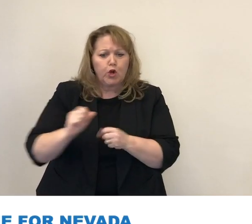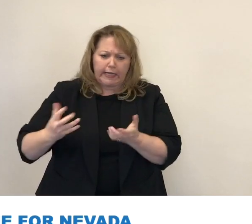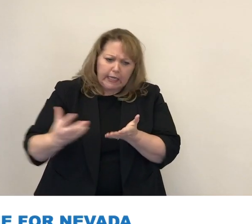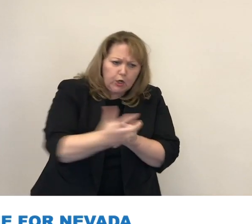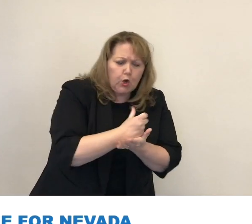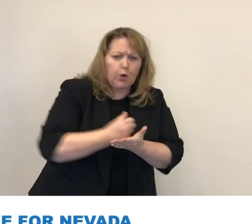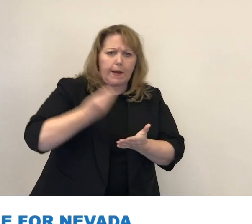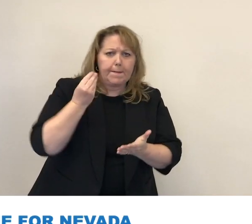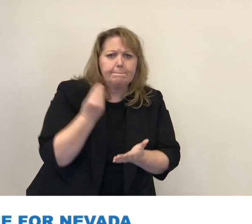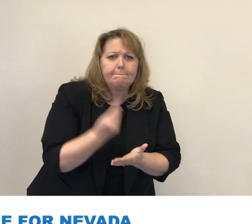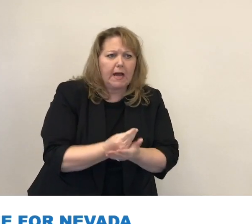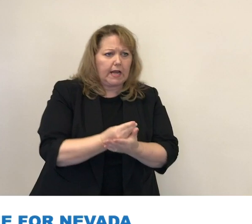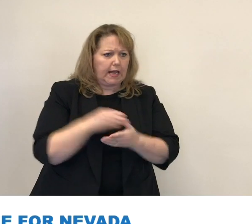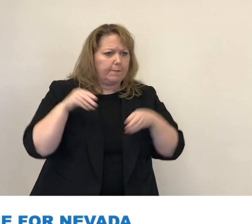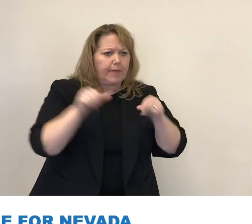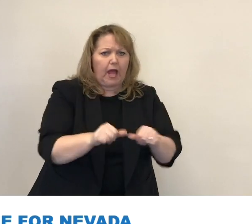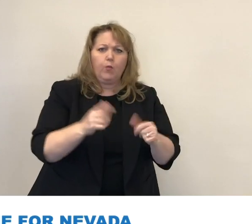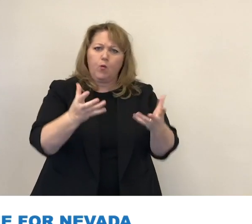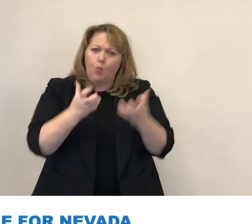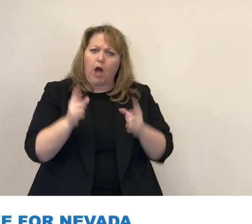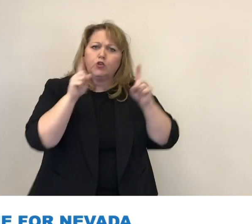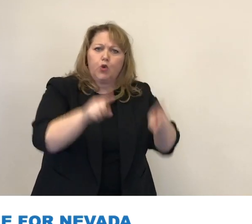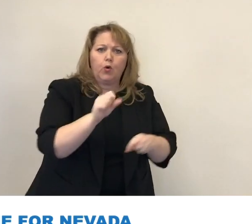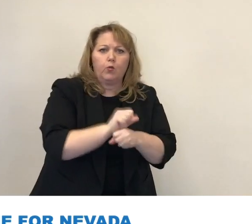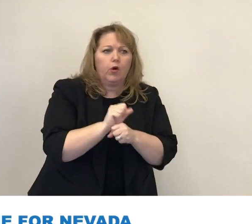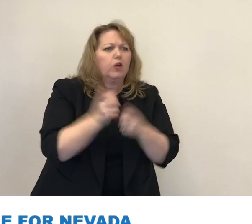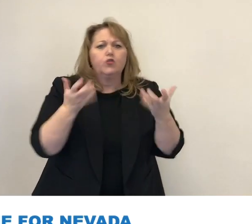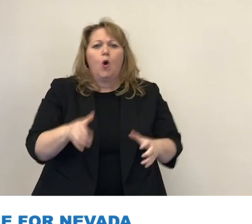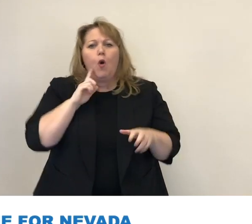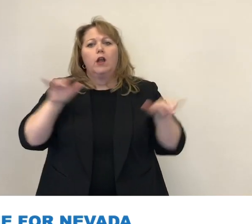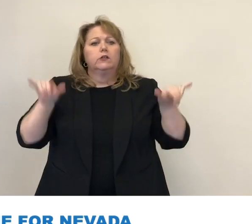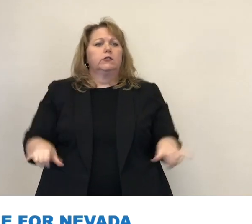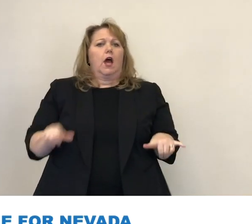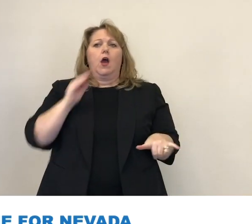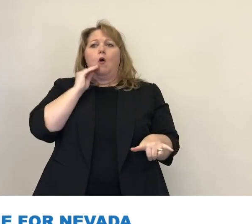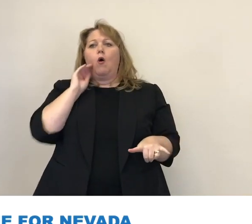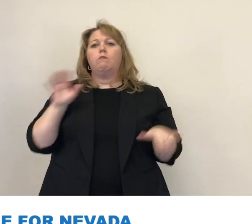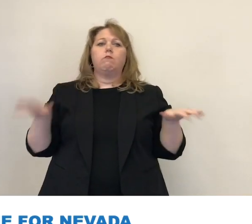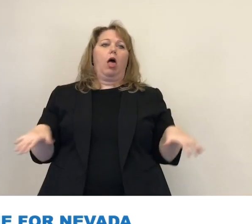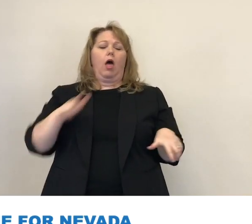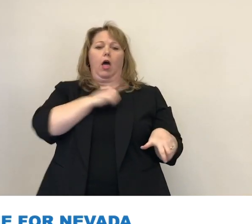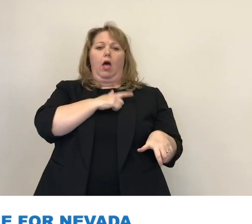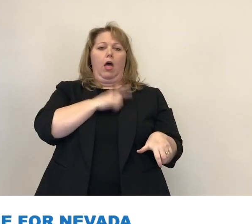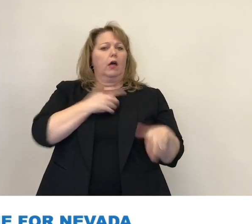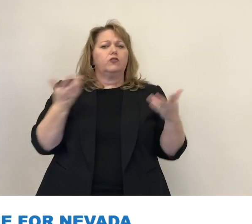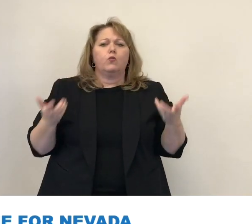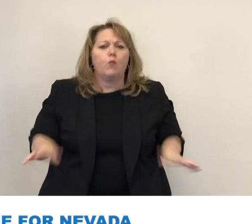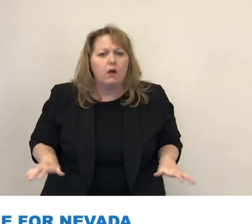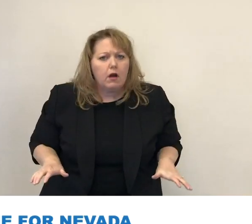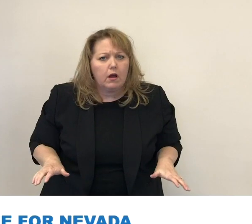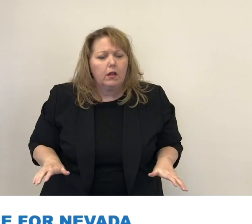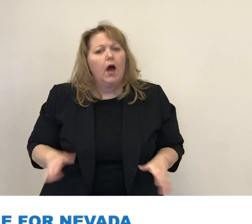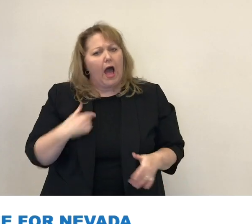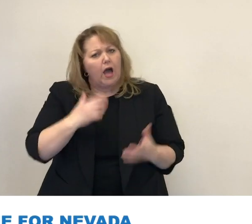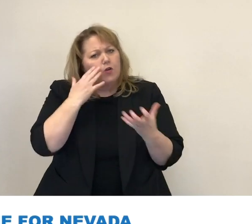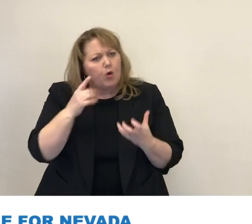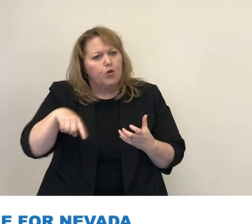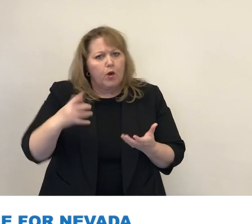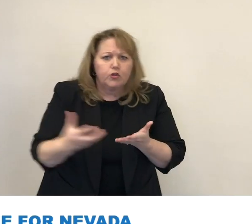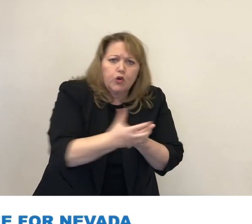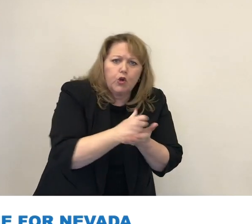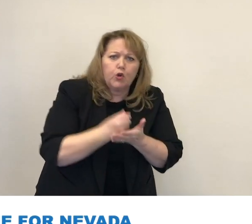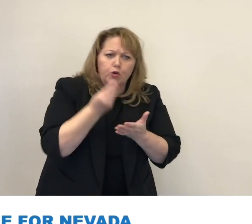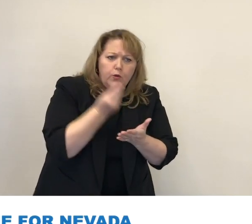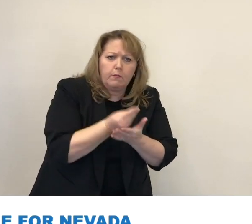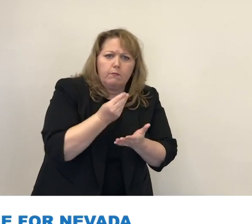their family to go to college, having a job that provides health care for their loved ones. We're a state that works hard to earn the